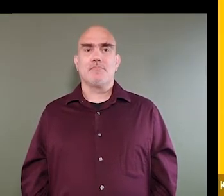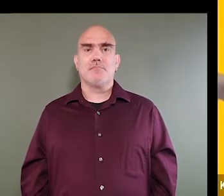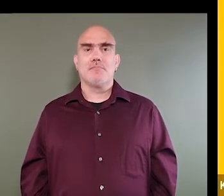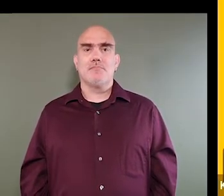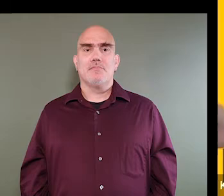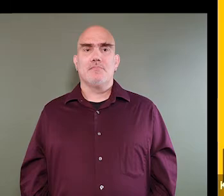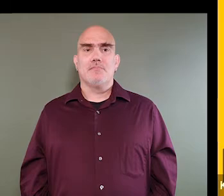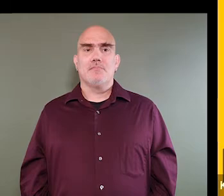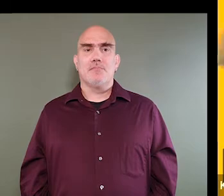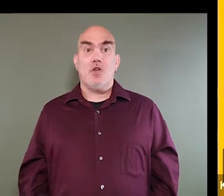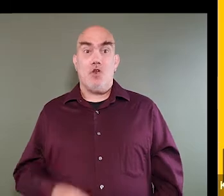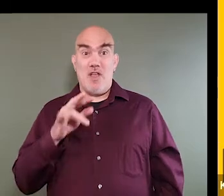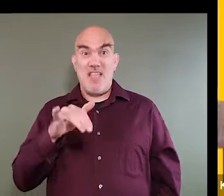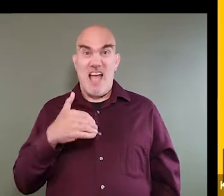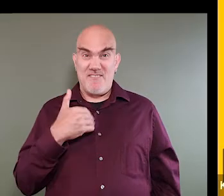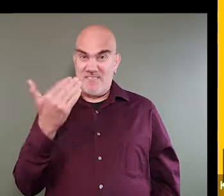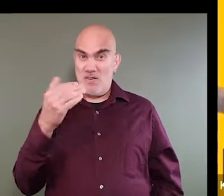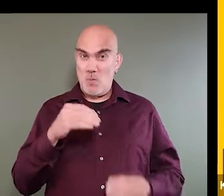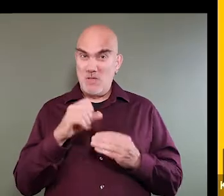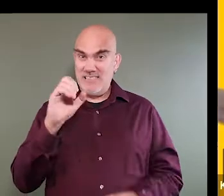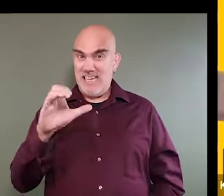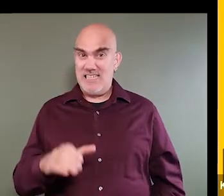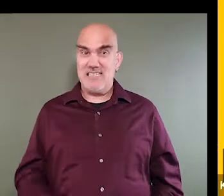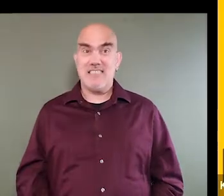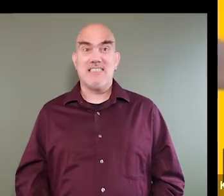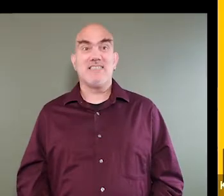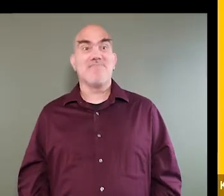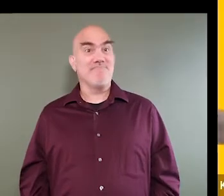Look at that. We got 15 more seconds.